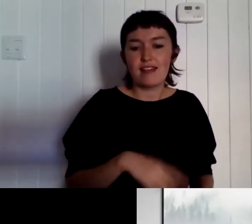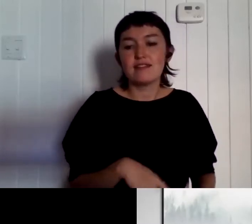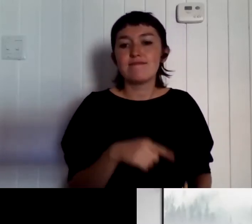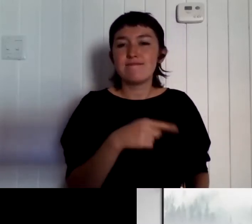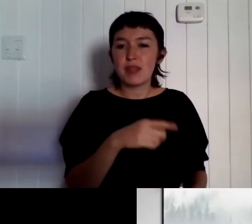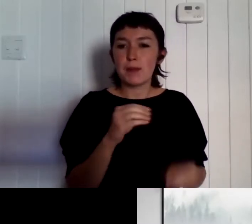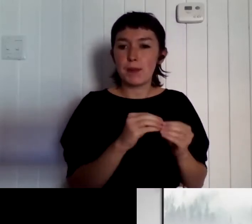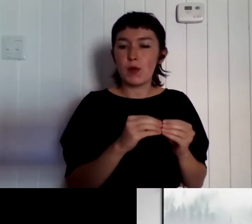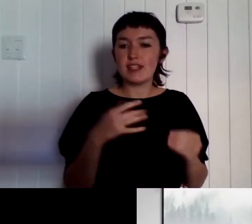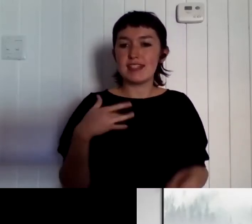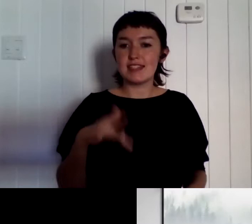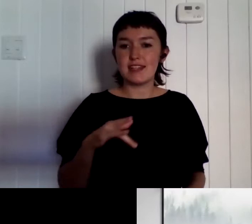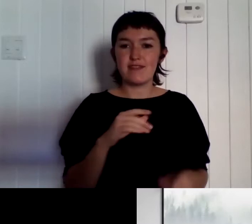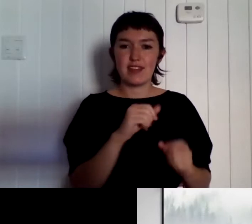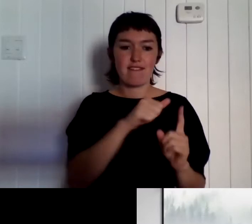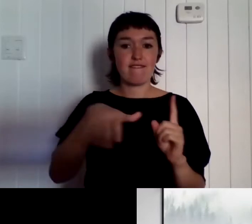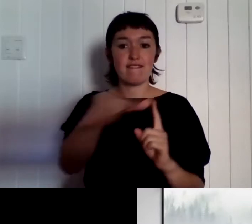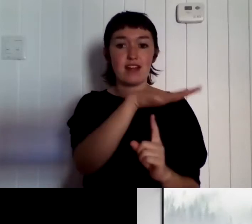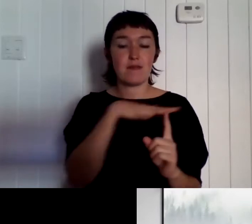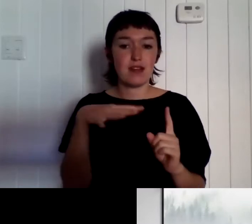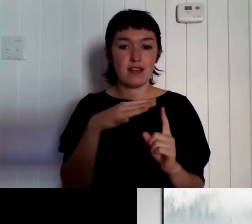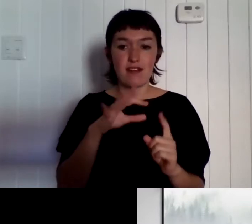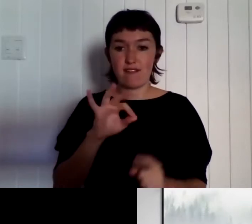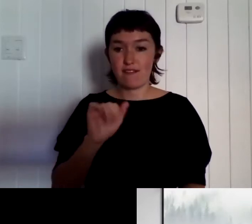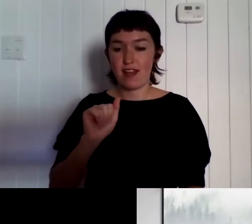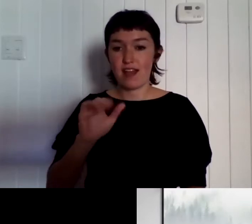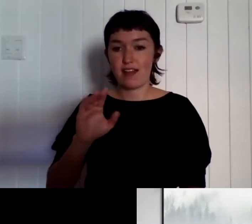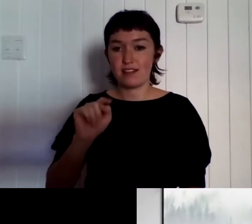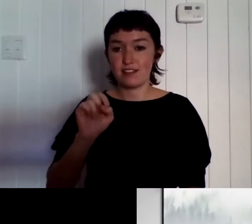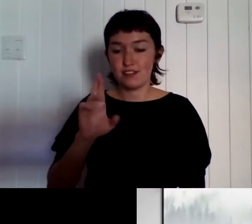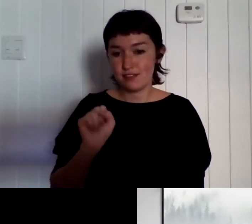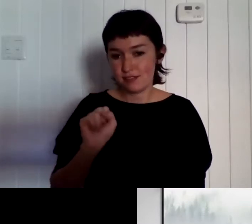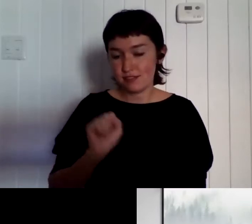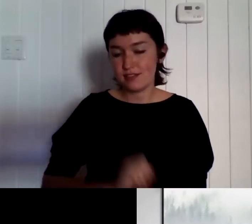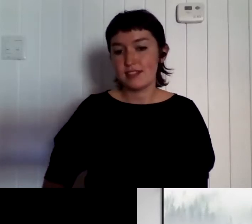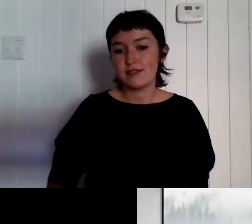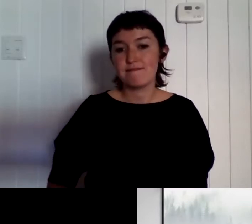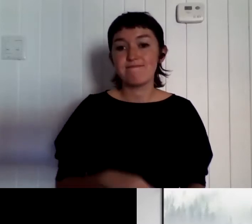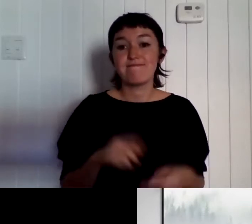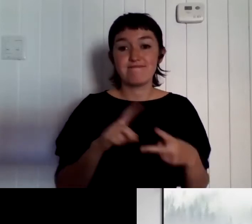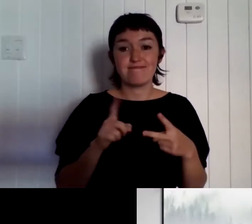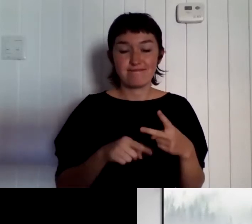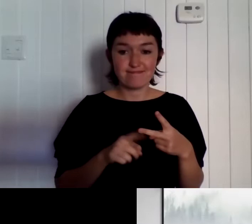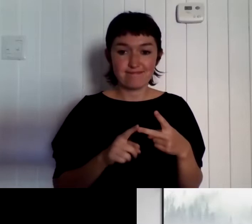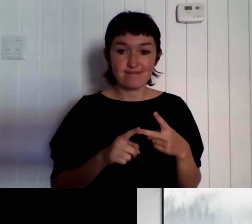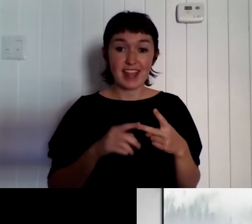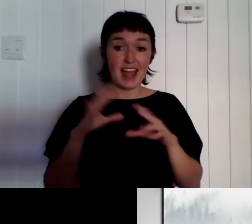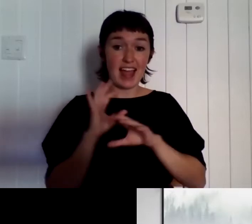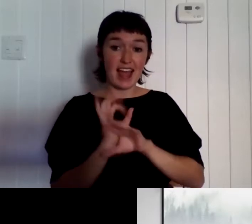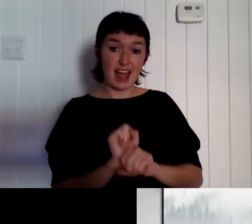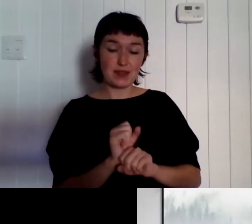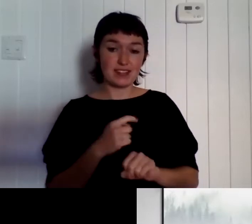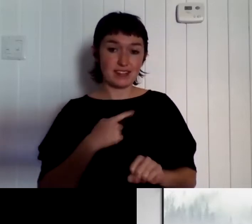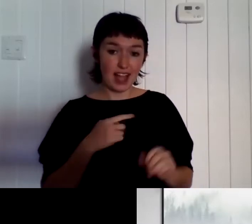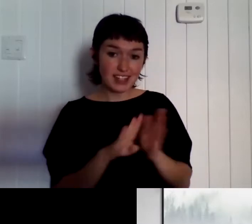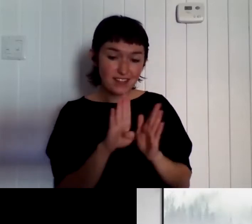environmental factors and the things that you're doing. And then the second question about habits that I've developed, I don't